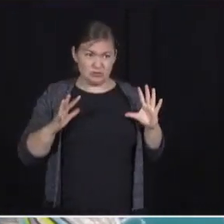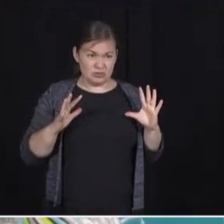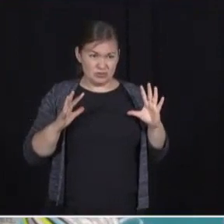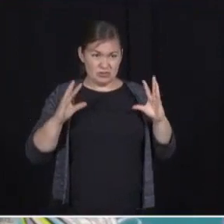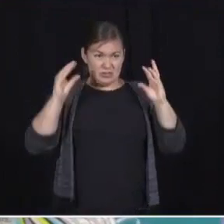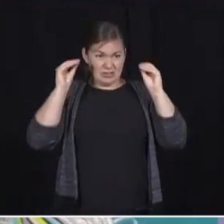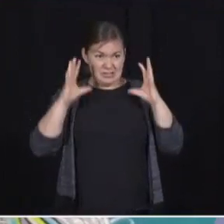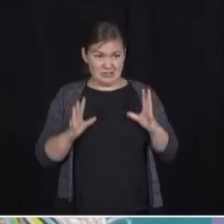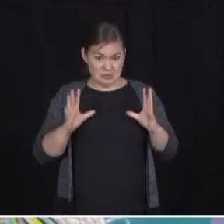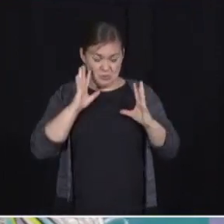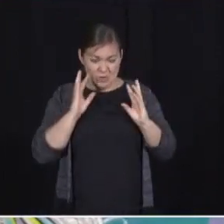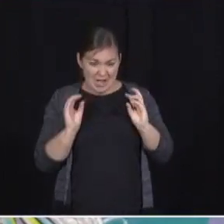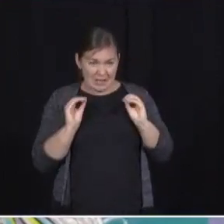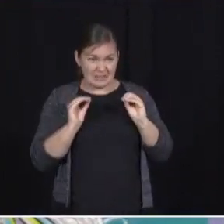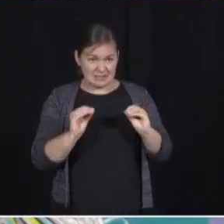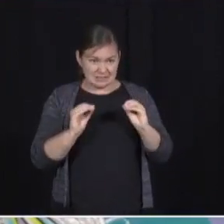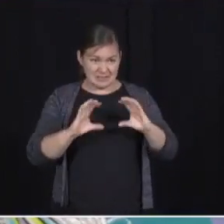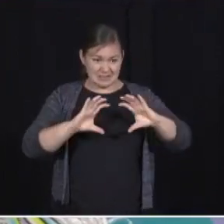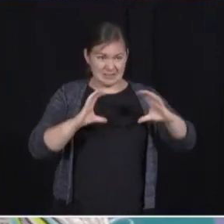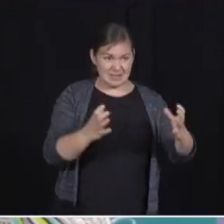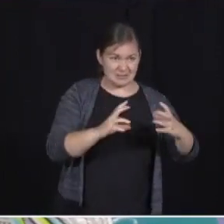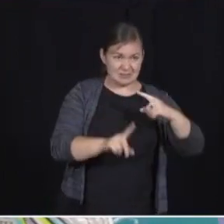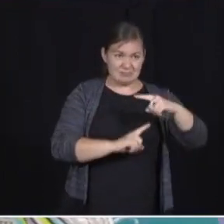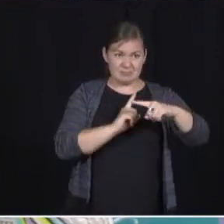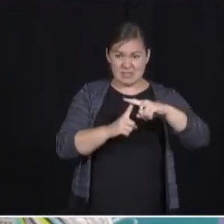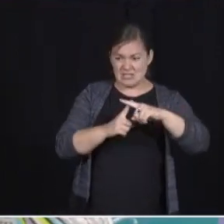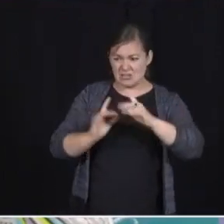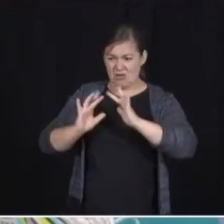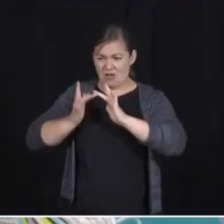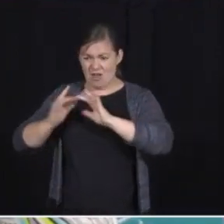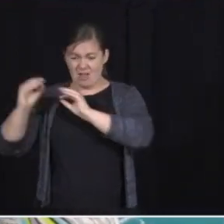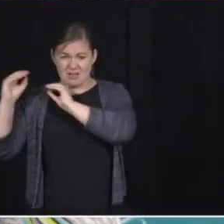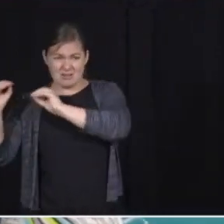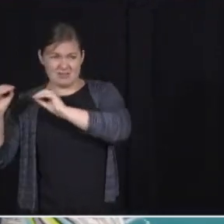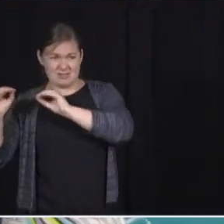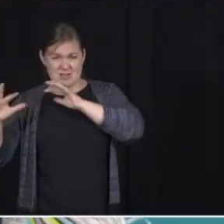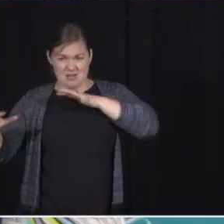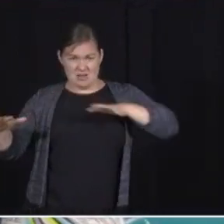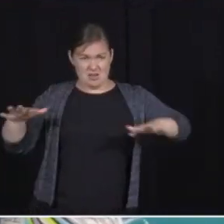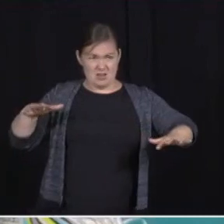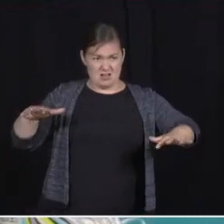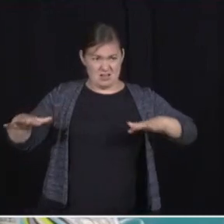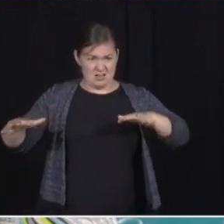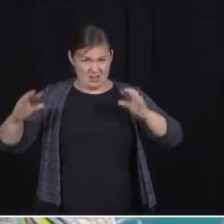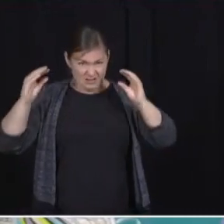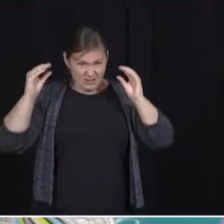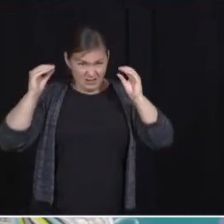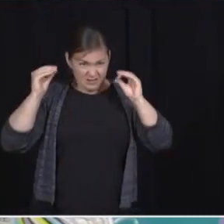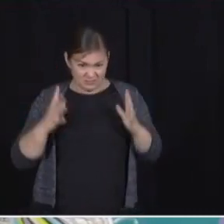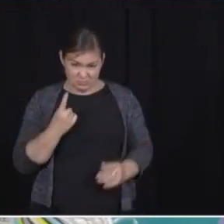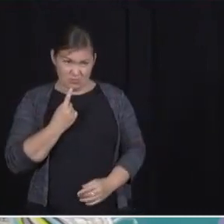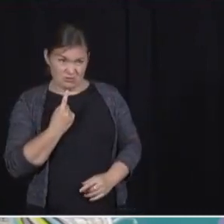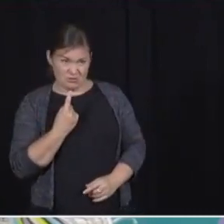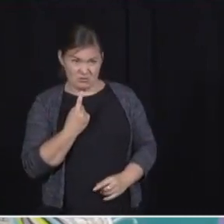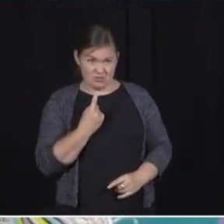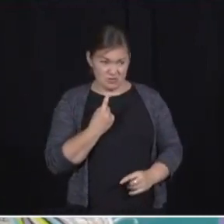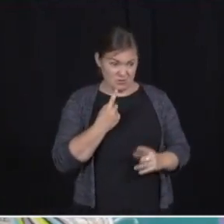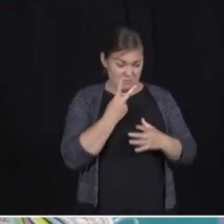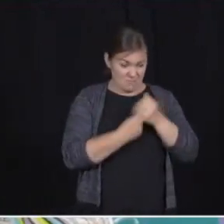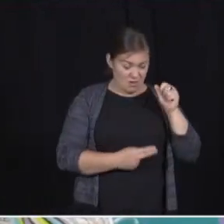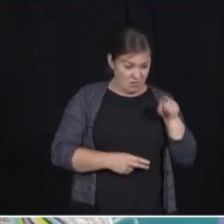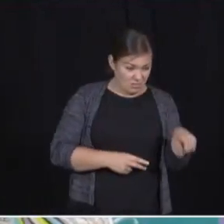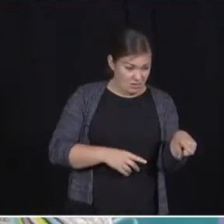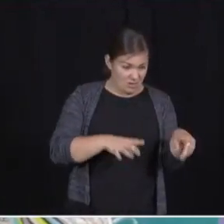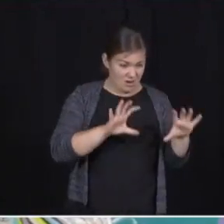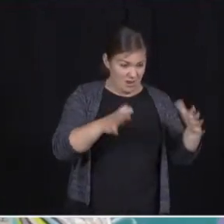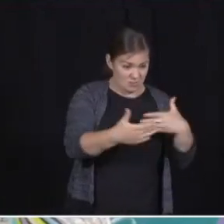also in-person classes, will they expect it to be doing both, and how would this work?